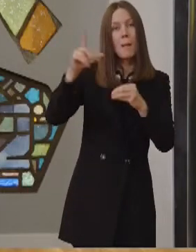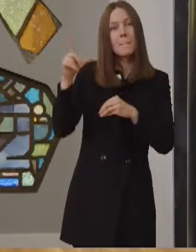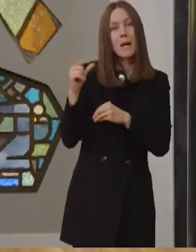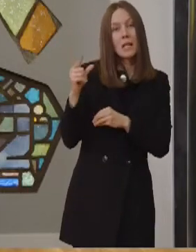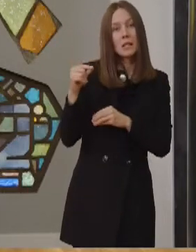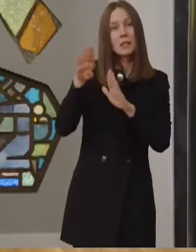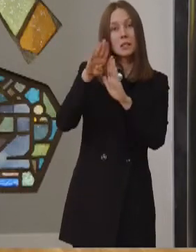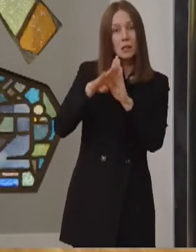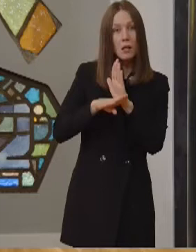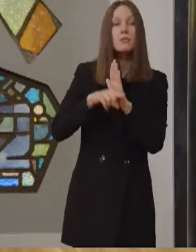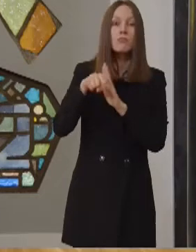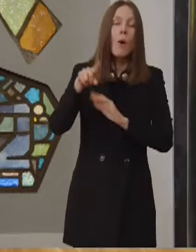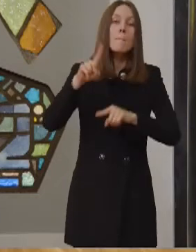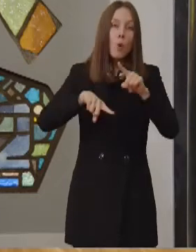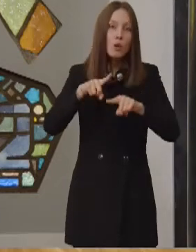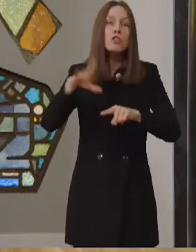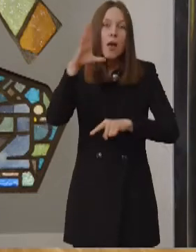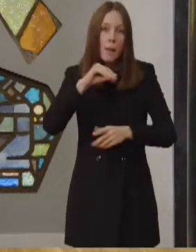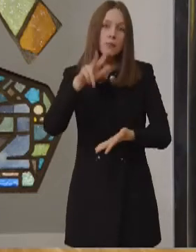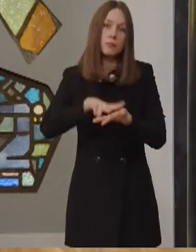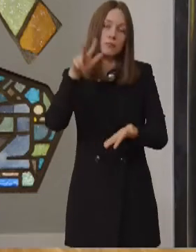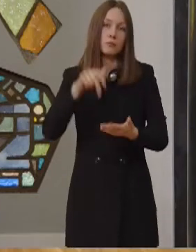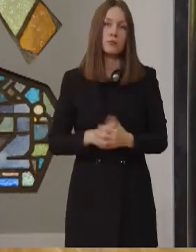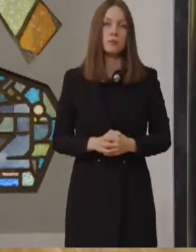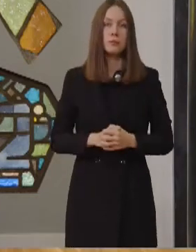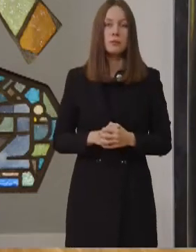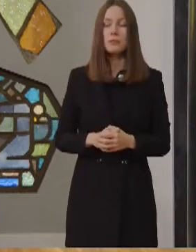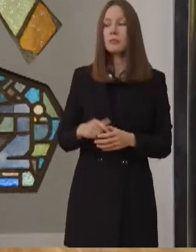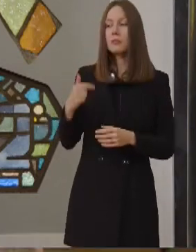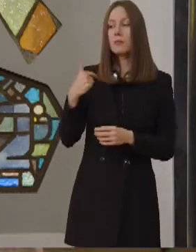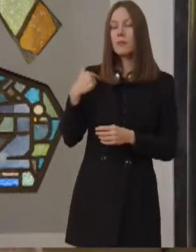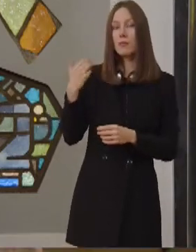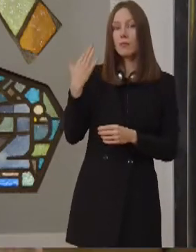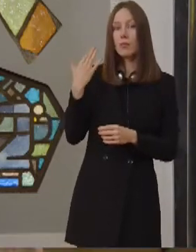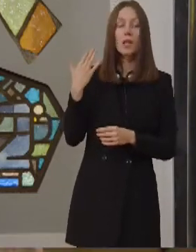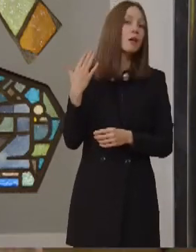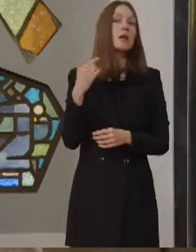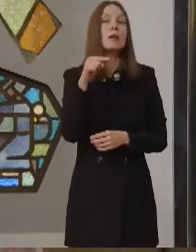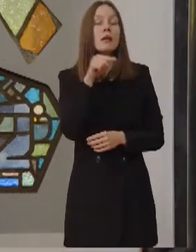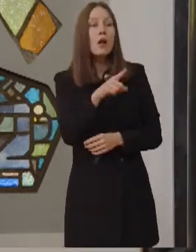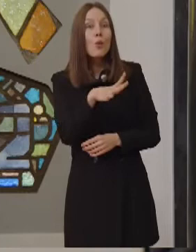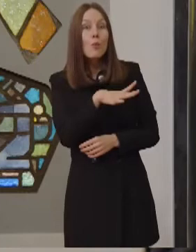Lithuania has to agree on a compromise law which is politically possible.